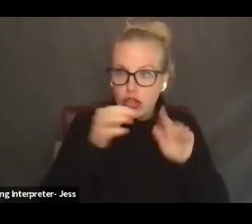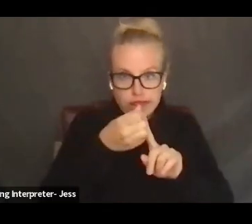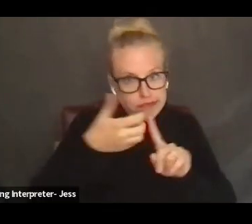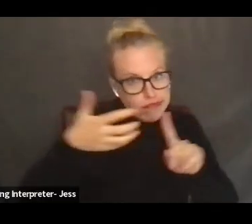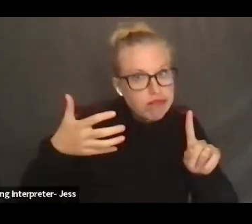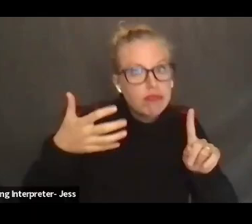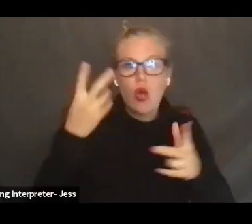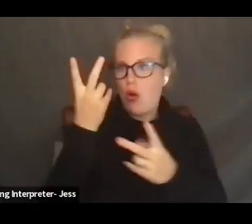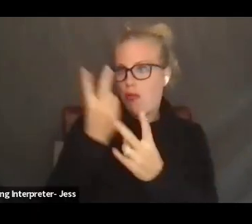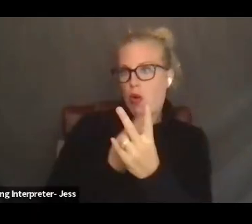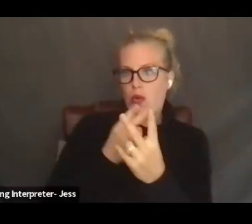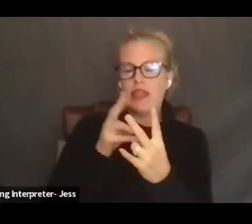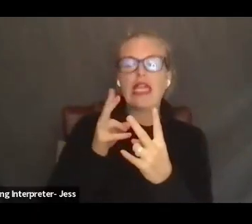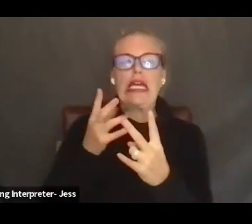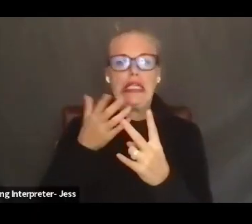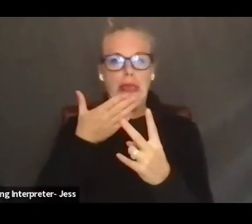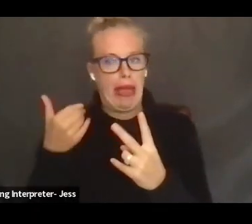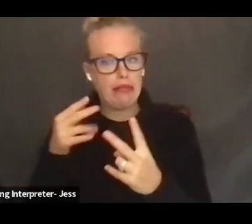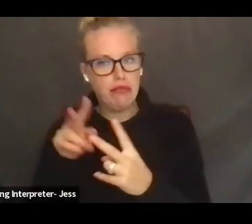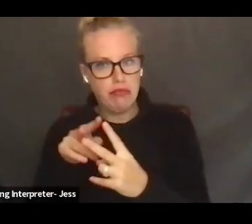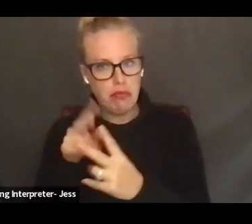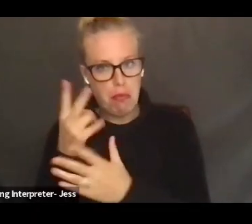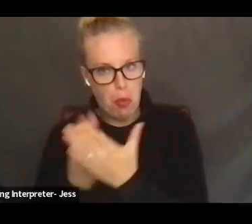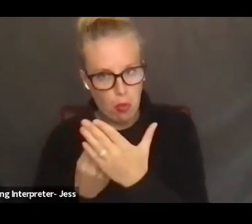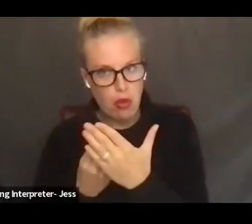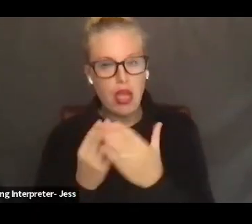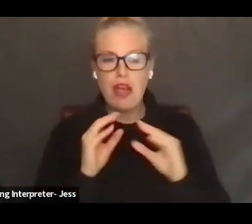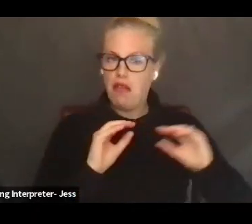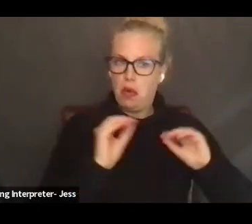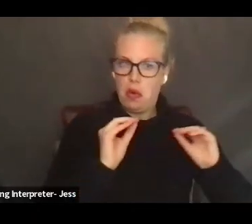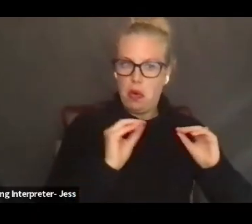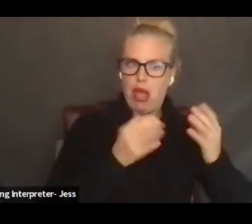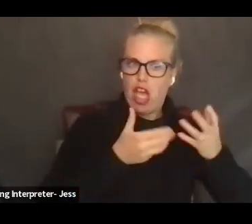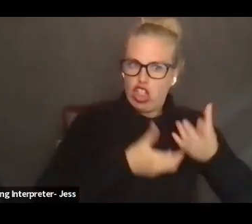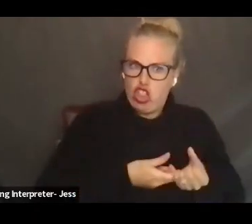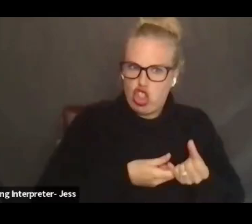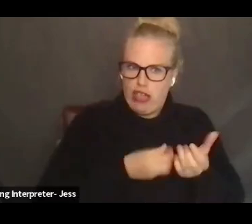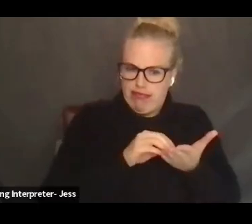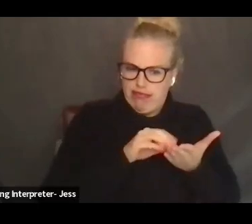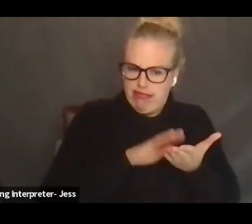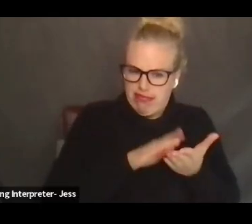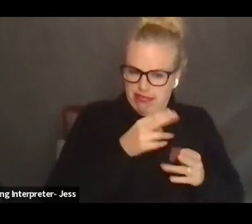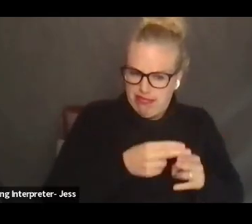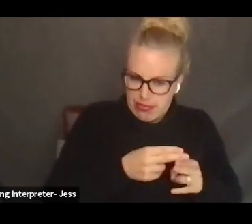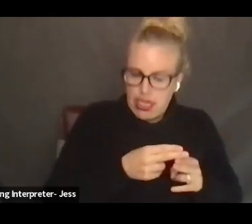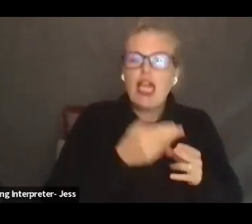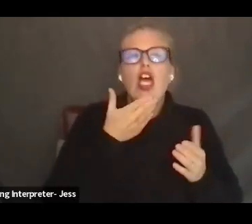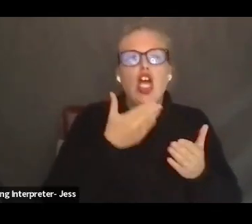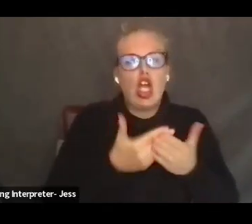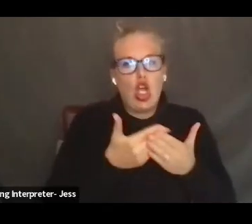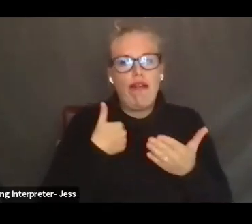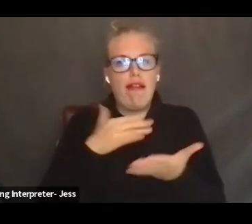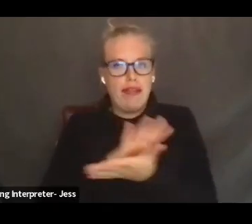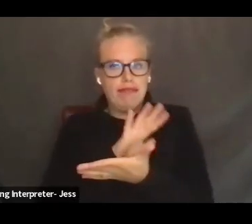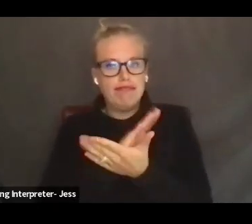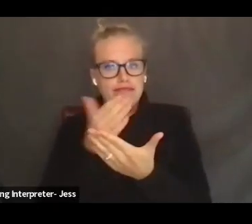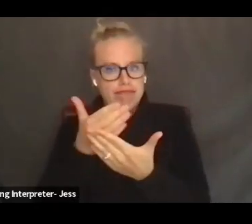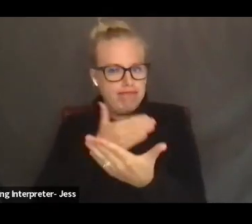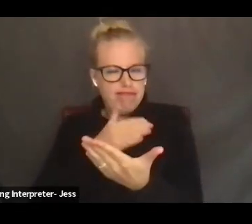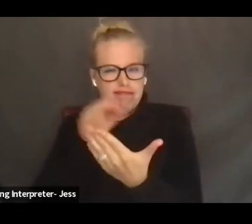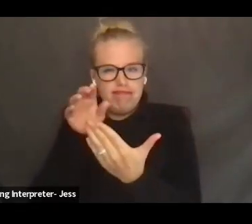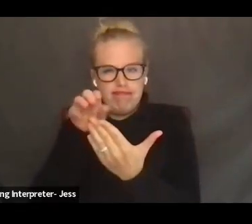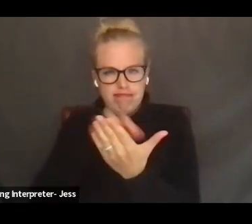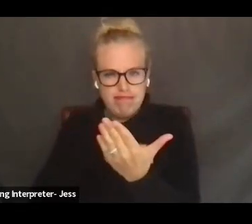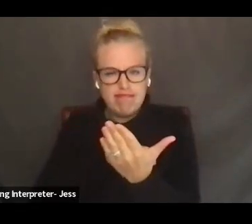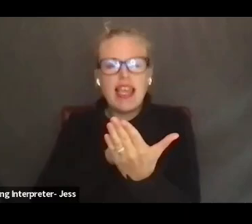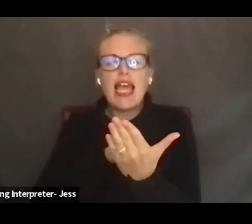It's best if you have both. But if you don't have anybody that you trust enough, it's still good to have a healthcare directive that just has